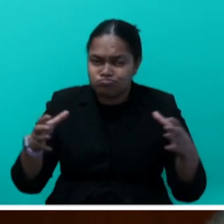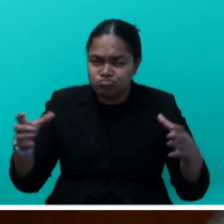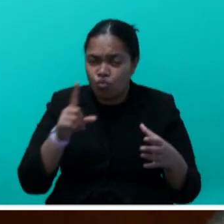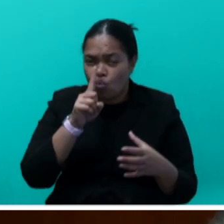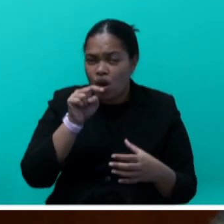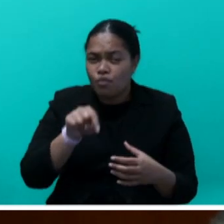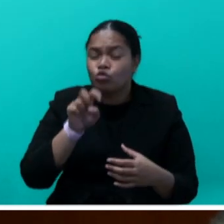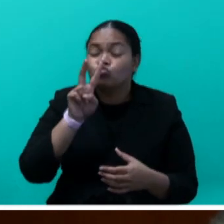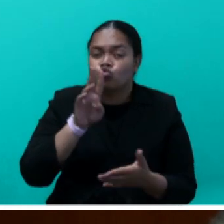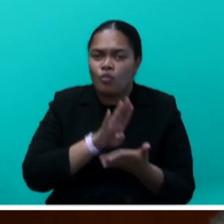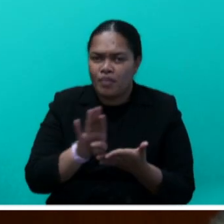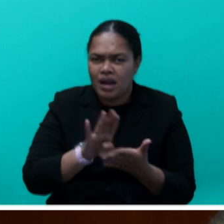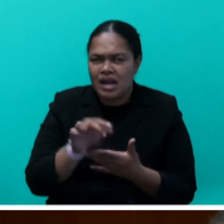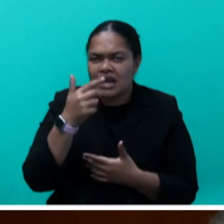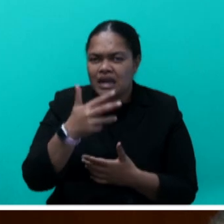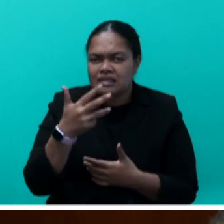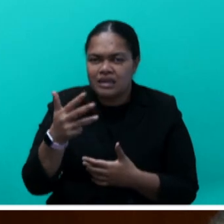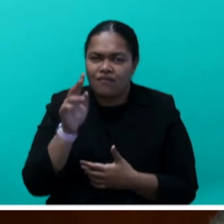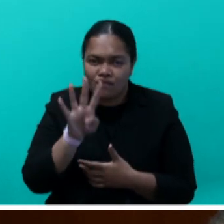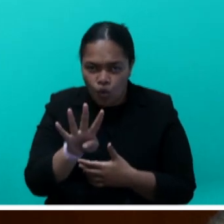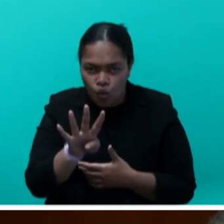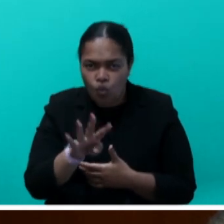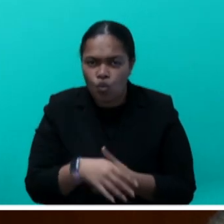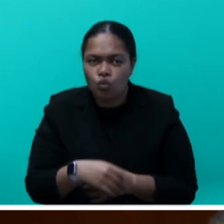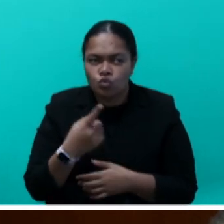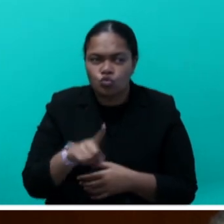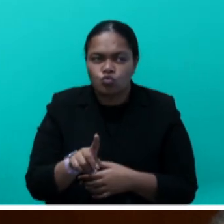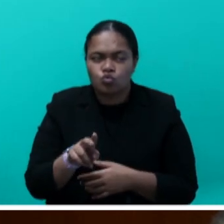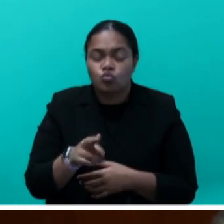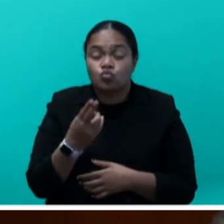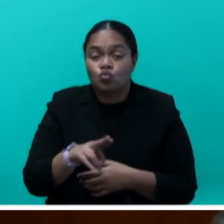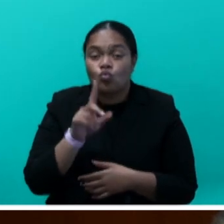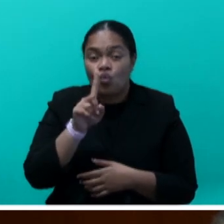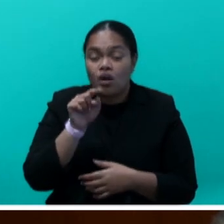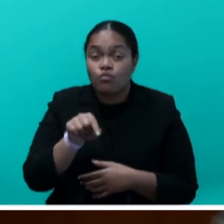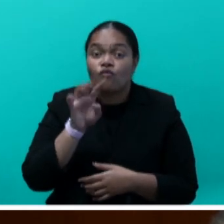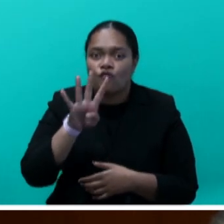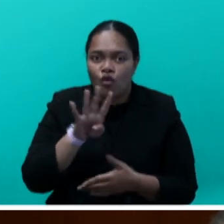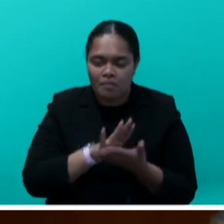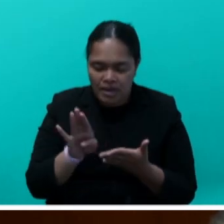1.2 billion in 1994 to over 1.4 billion today.